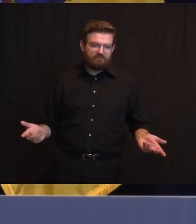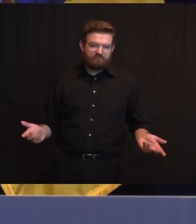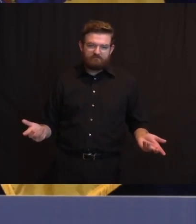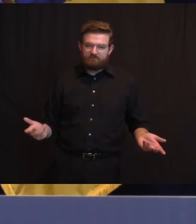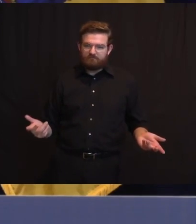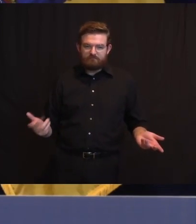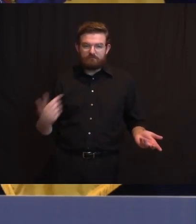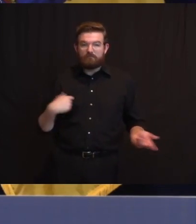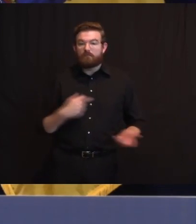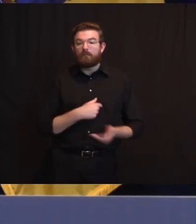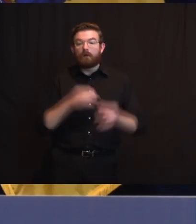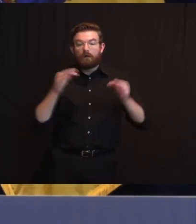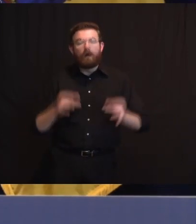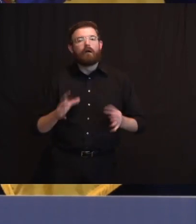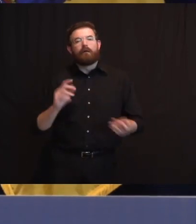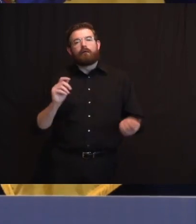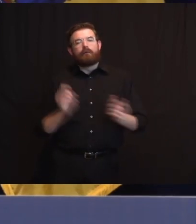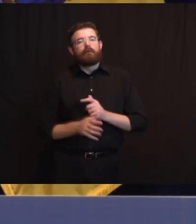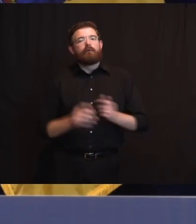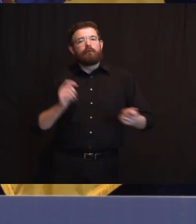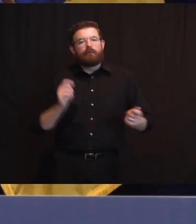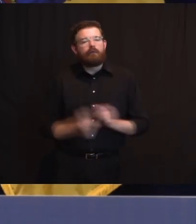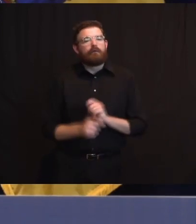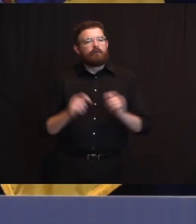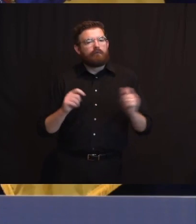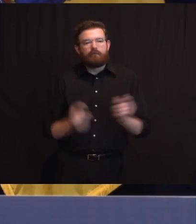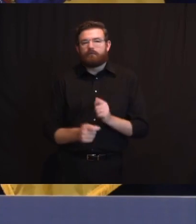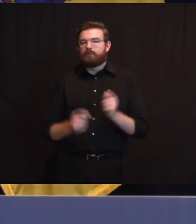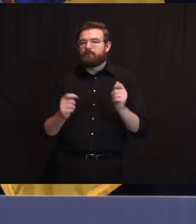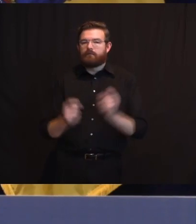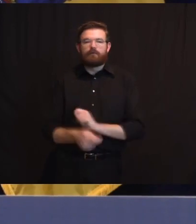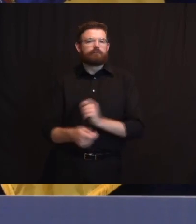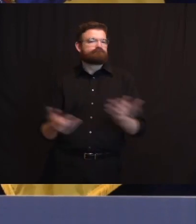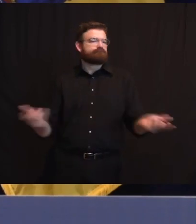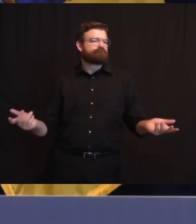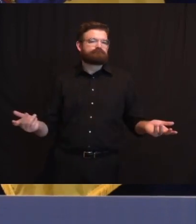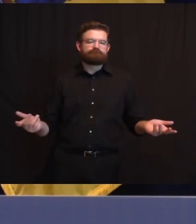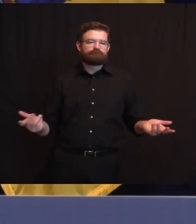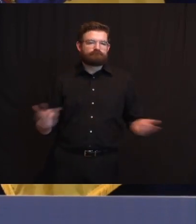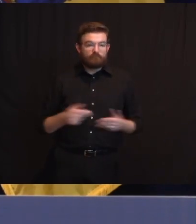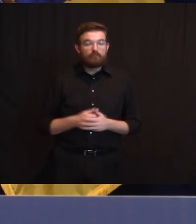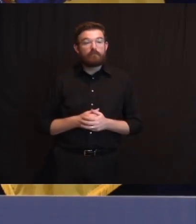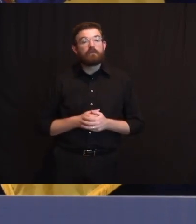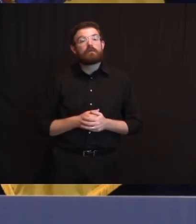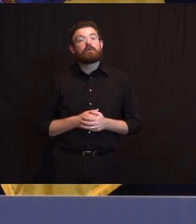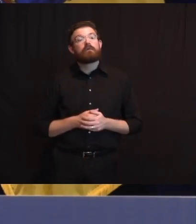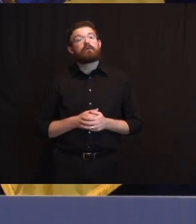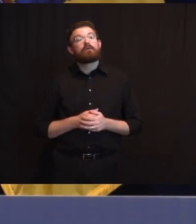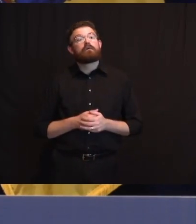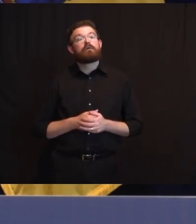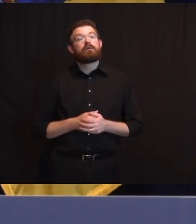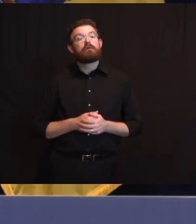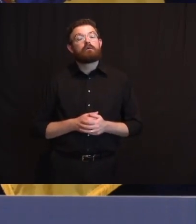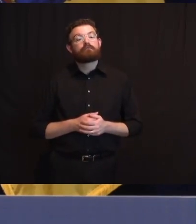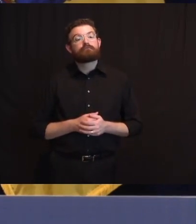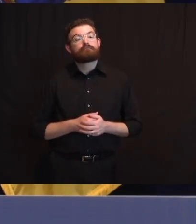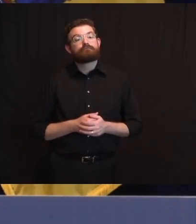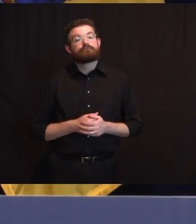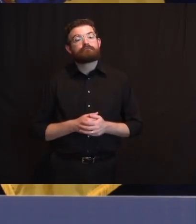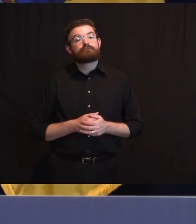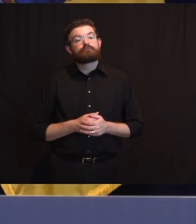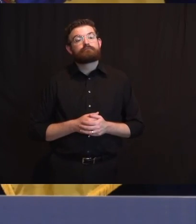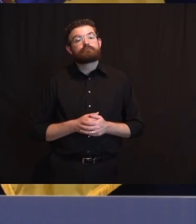open-minded and evolve with them. And again, a big fact that we were able to control is the ability to get every kid a